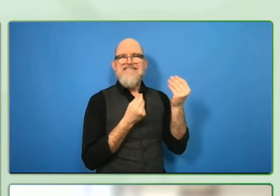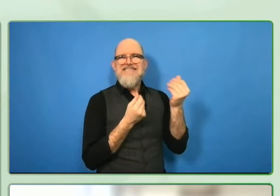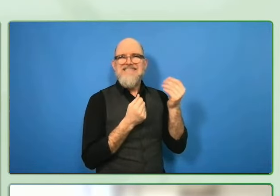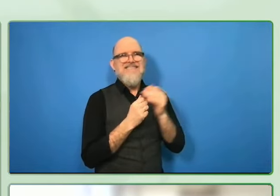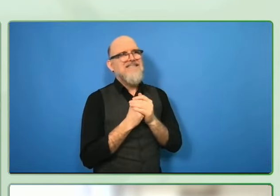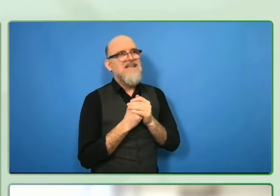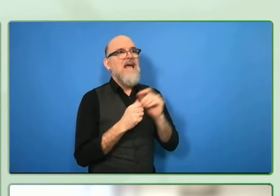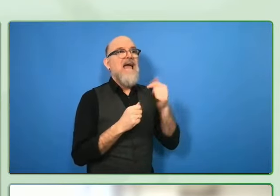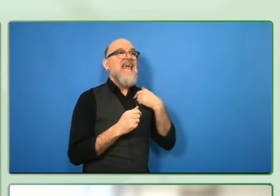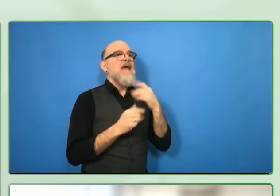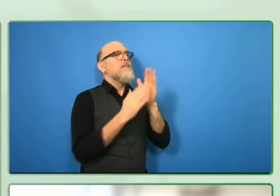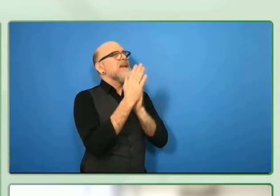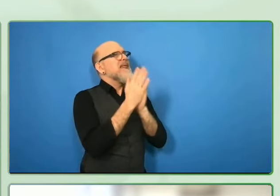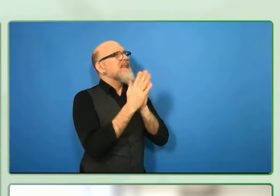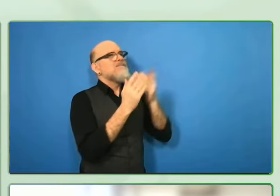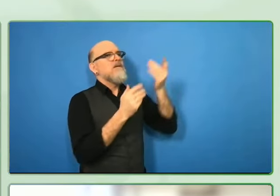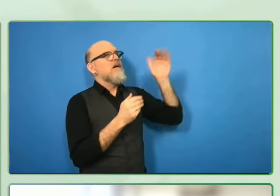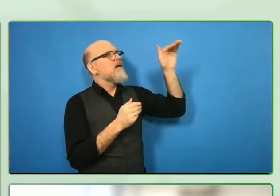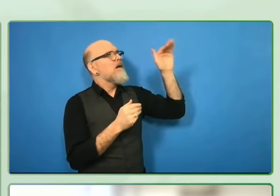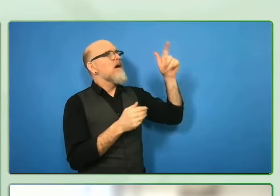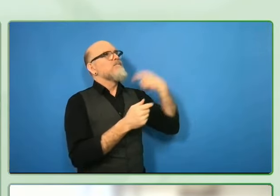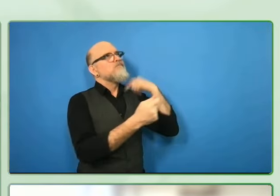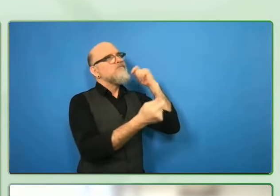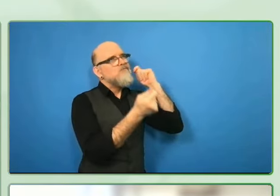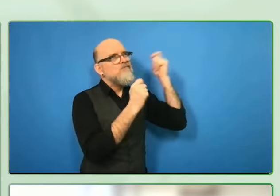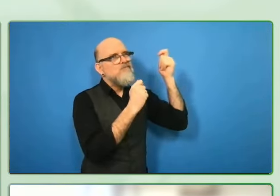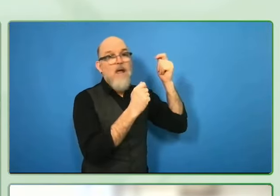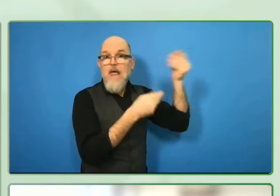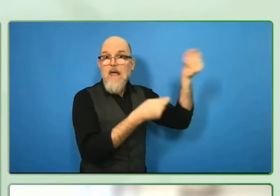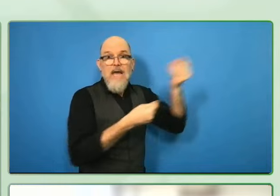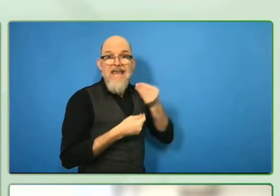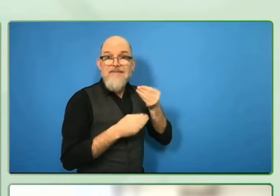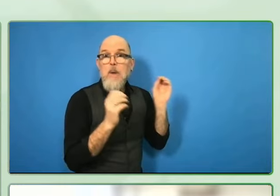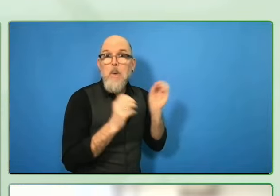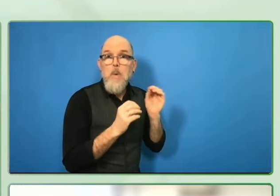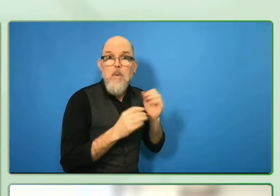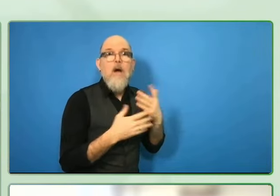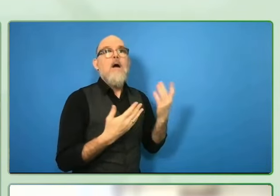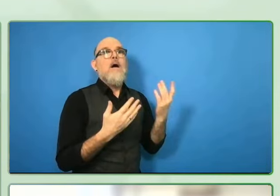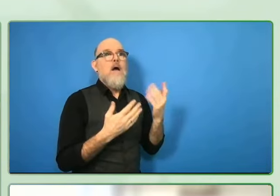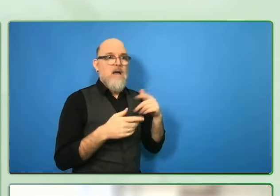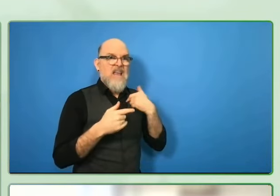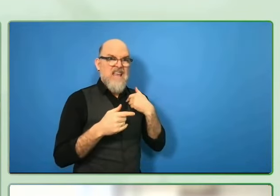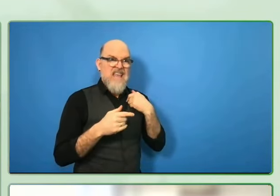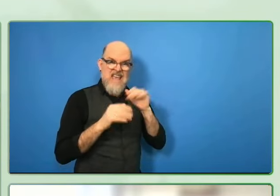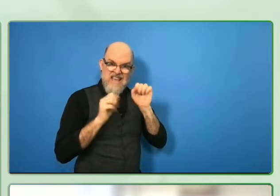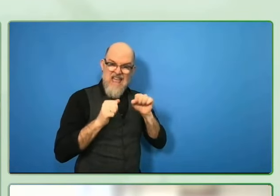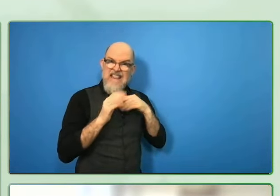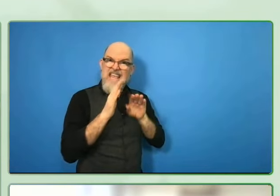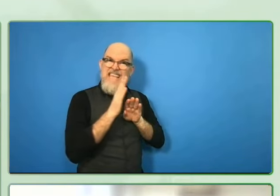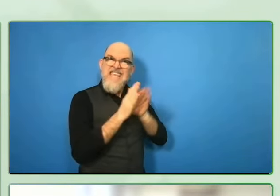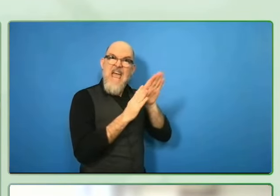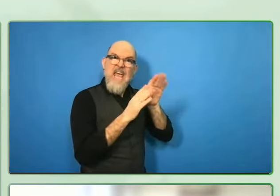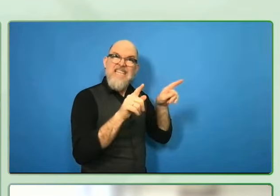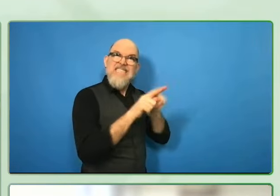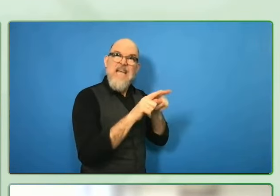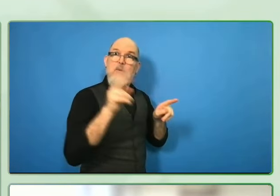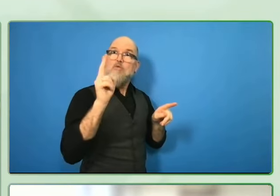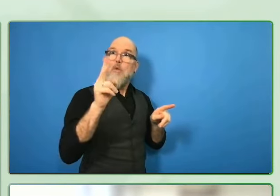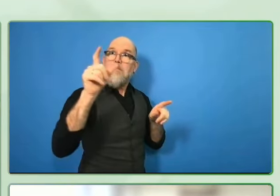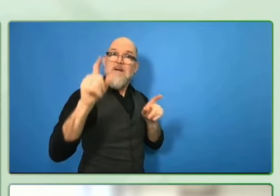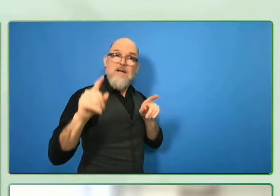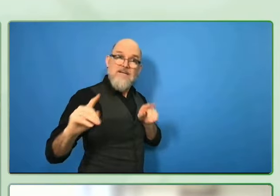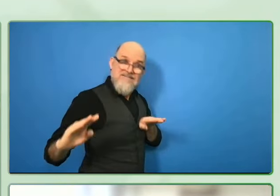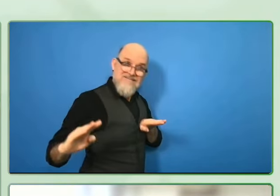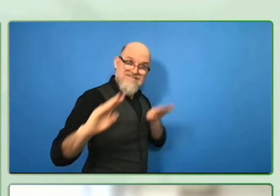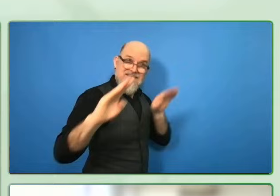as productive and have the same career prospects that someone that has been able to have an adjustment or hasn't needed an adjustment? So there's two